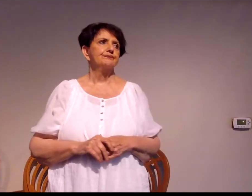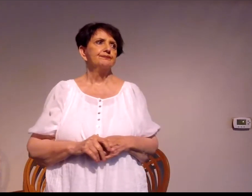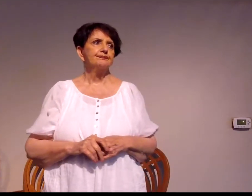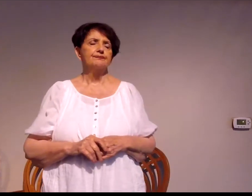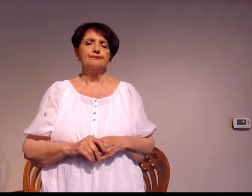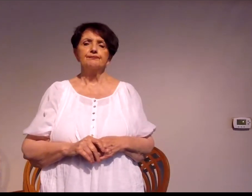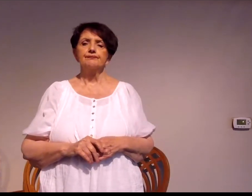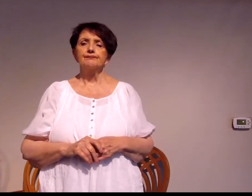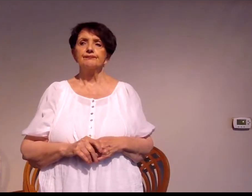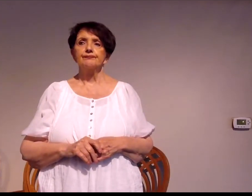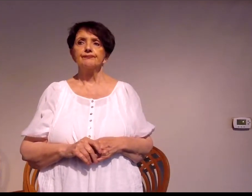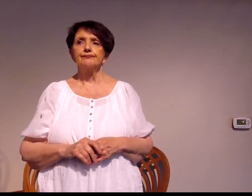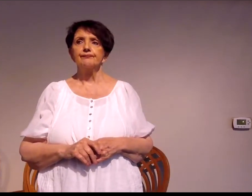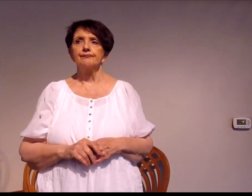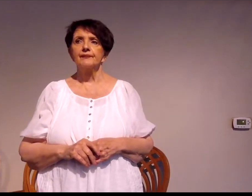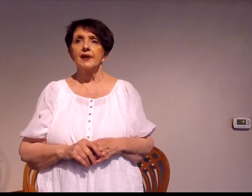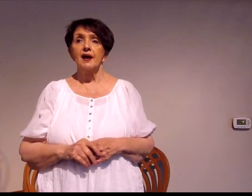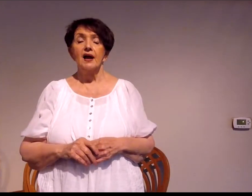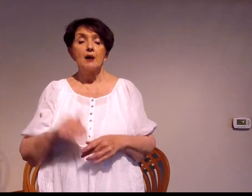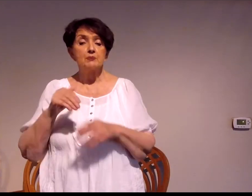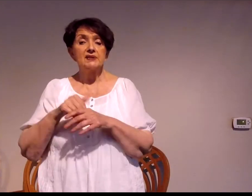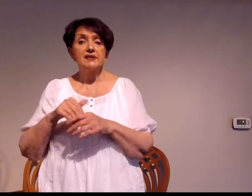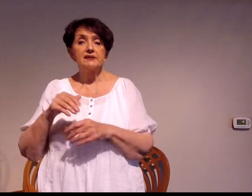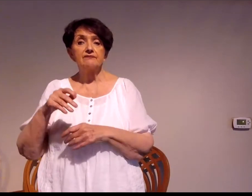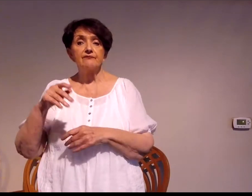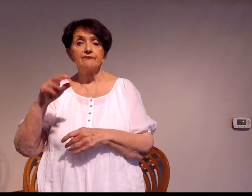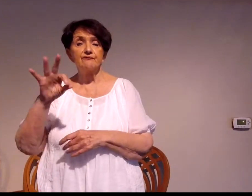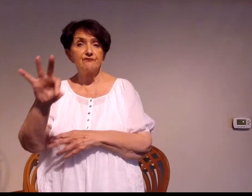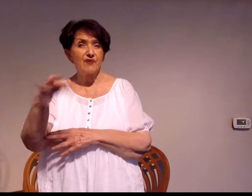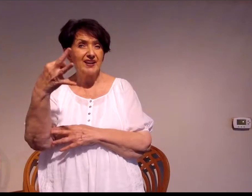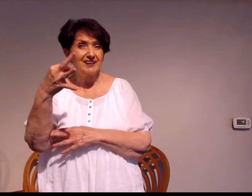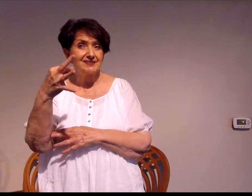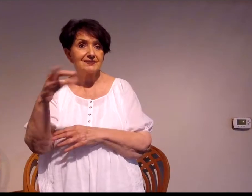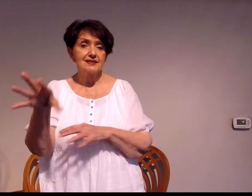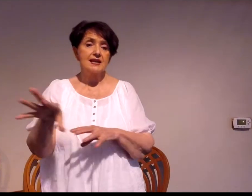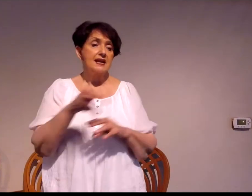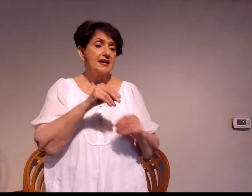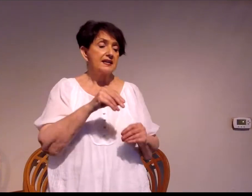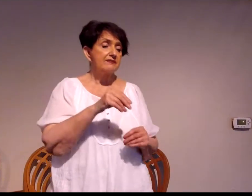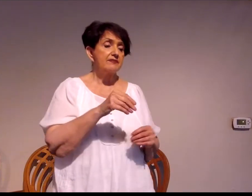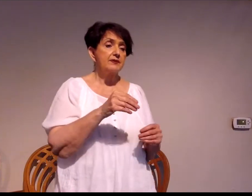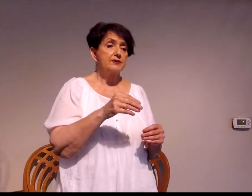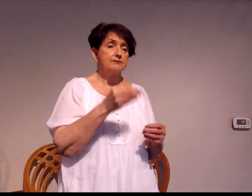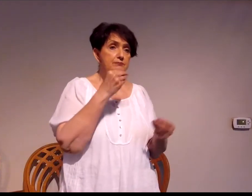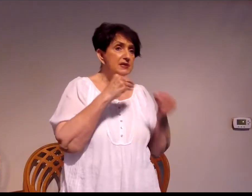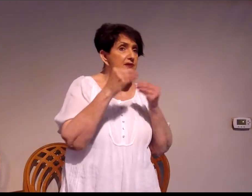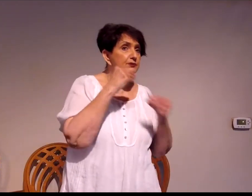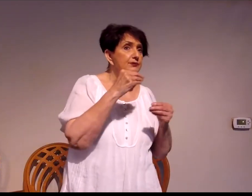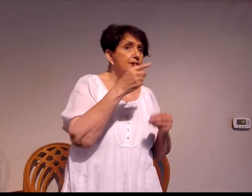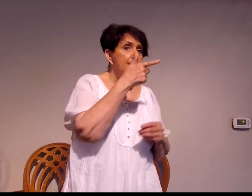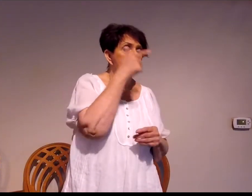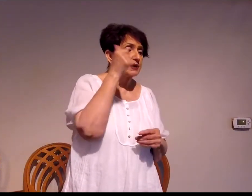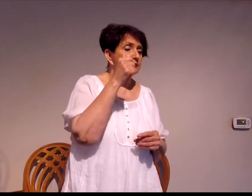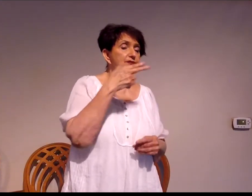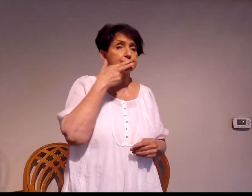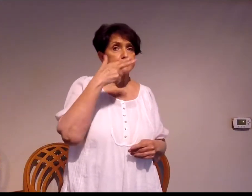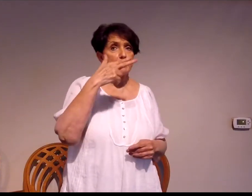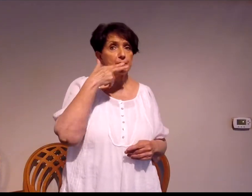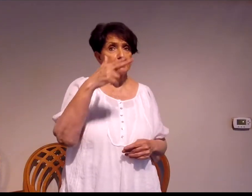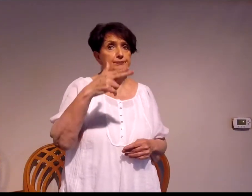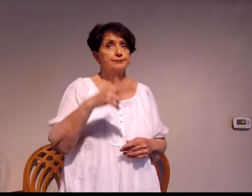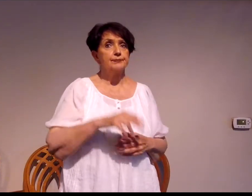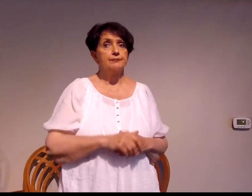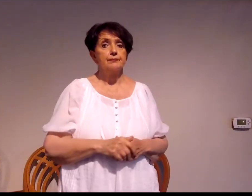I've been in Paris, France, and have to leave a great meal because but But on this particular day, it went